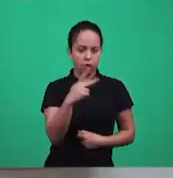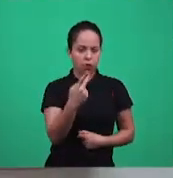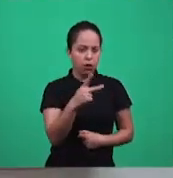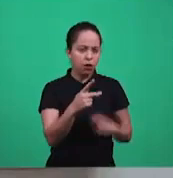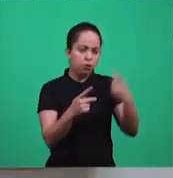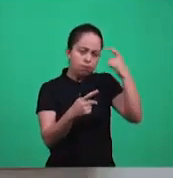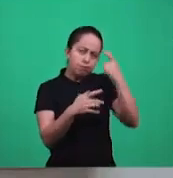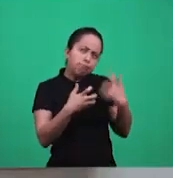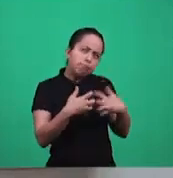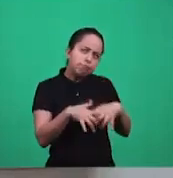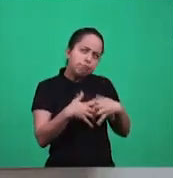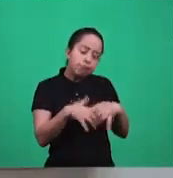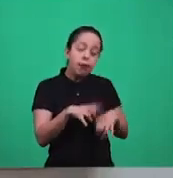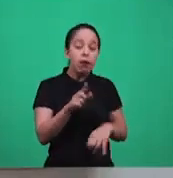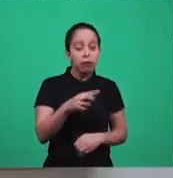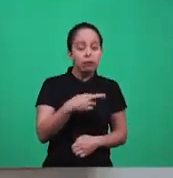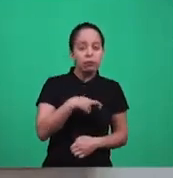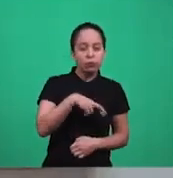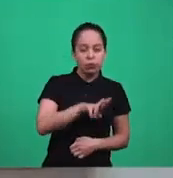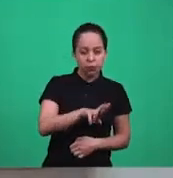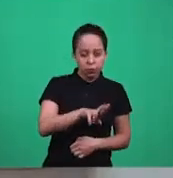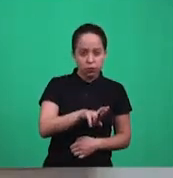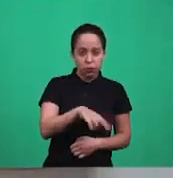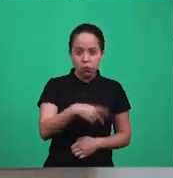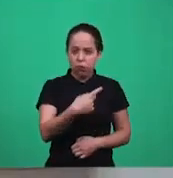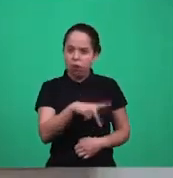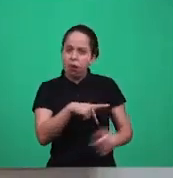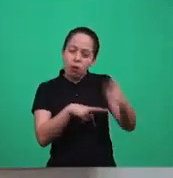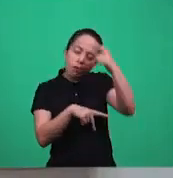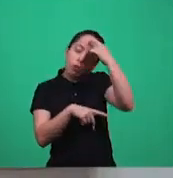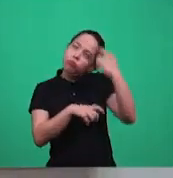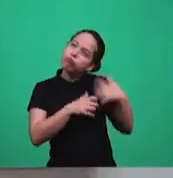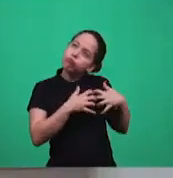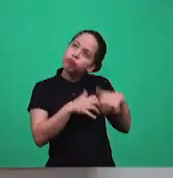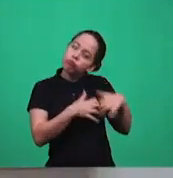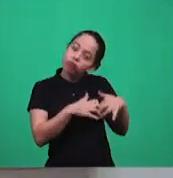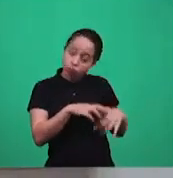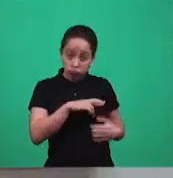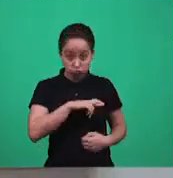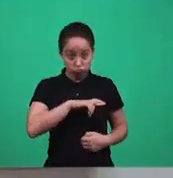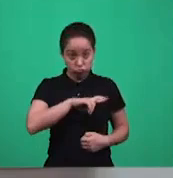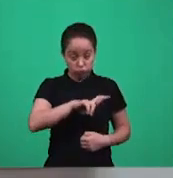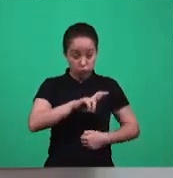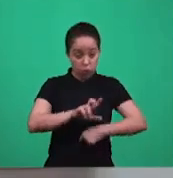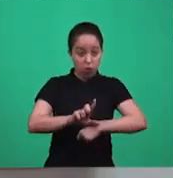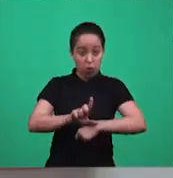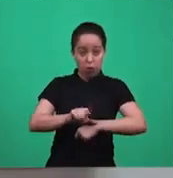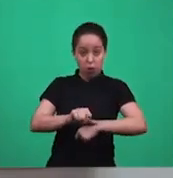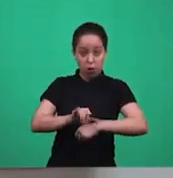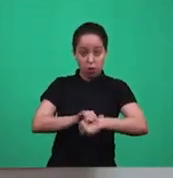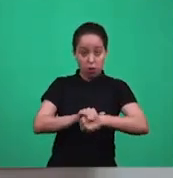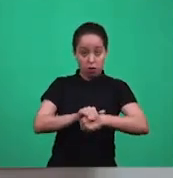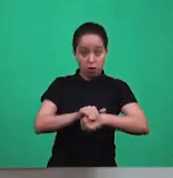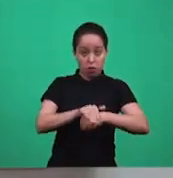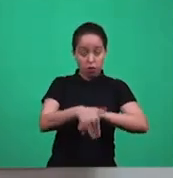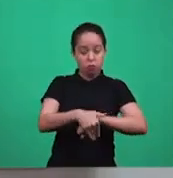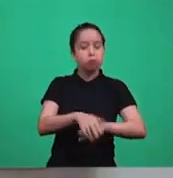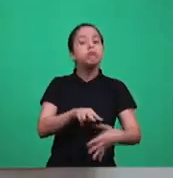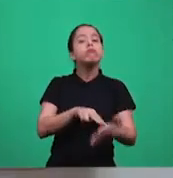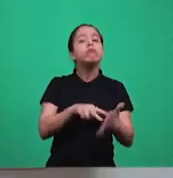Nicodemus, he had a religious mind. And in his religious mind, in the evening,